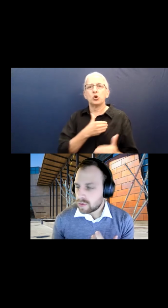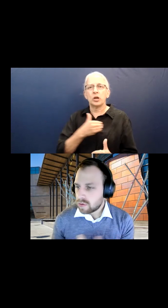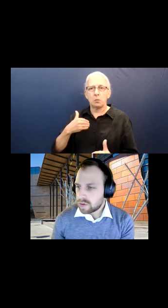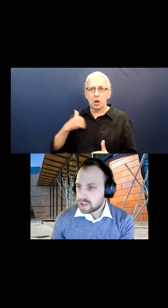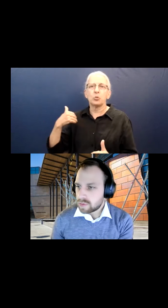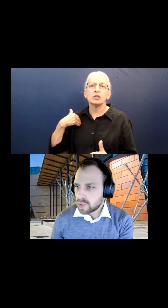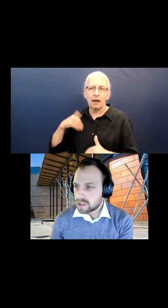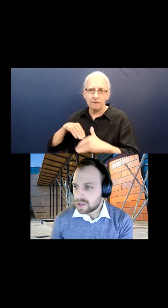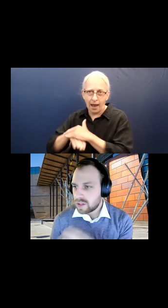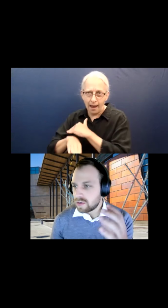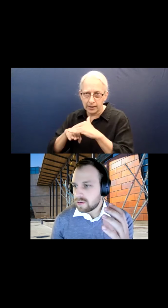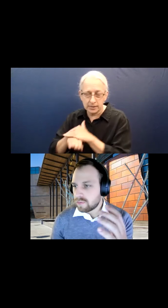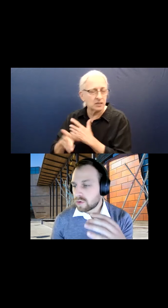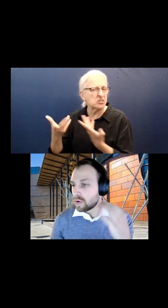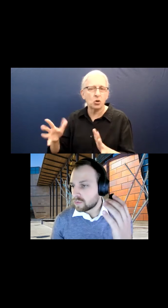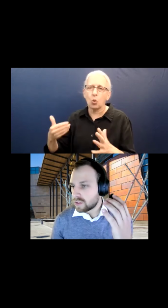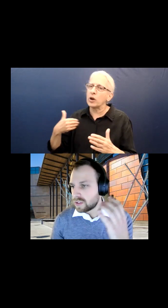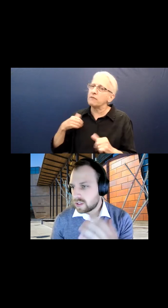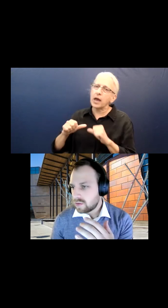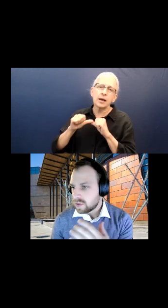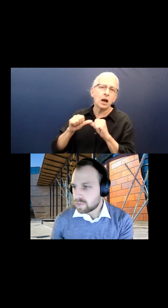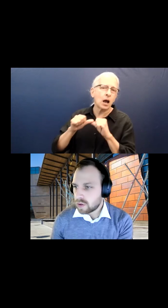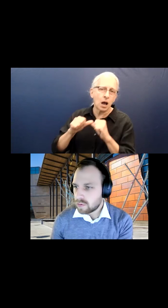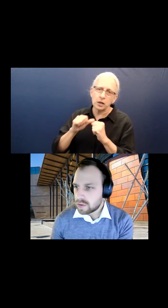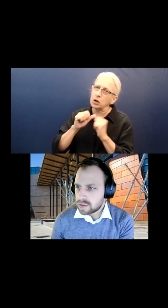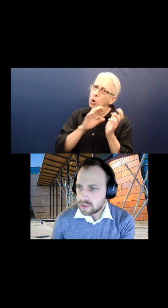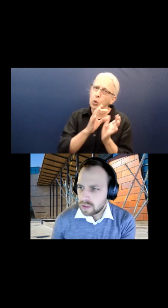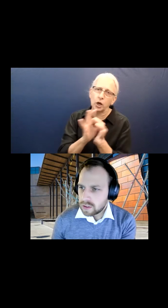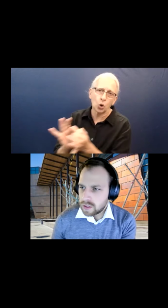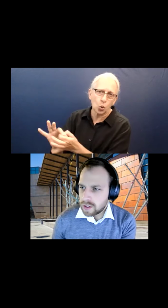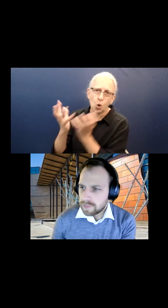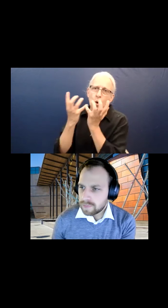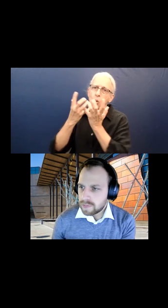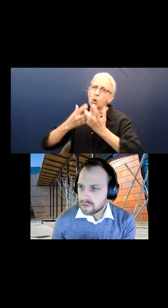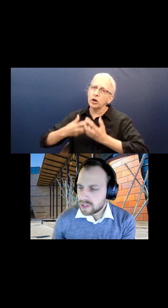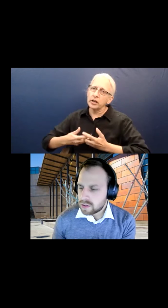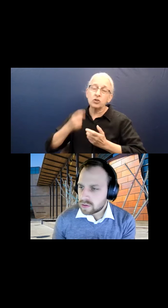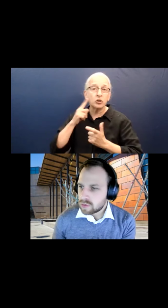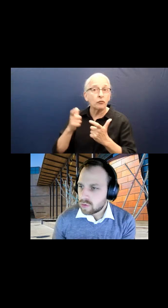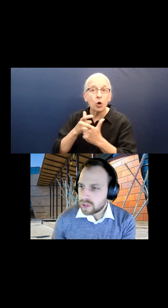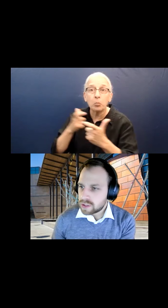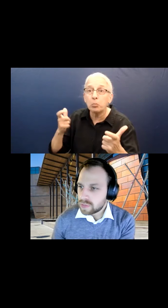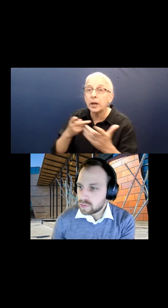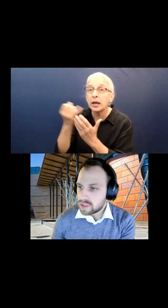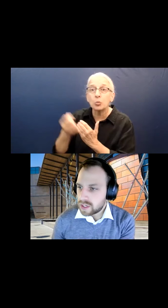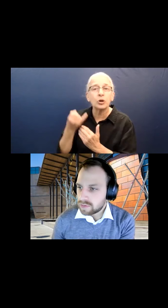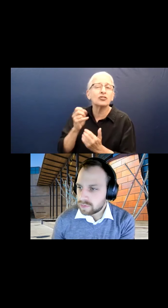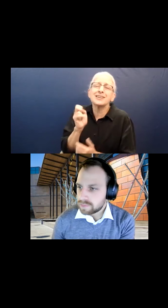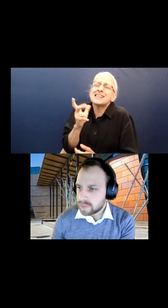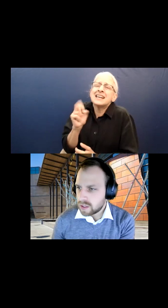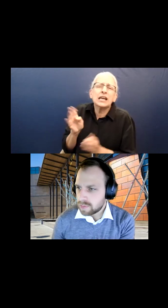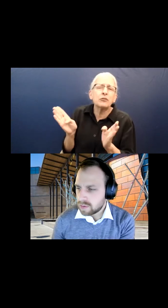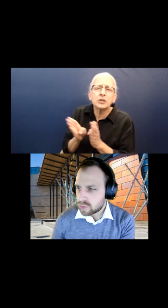and ongoing coordination with projects, and then for the larger ones, then even the smaller ones, there's that internal coordination between